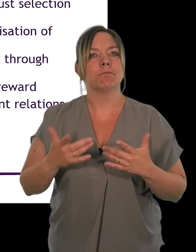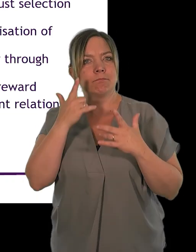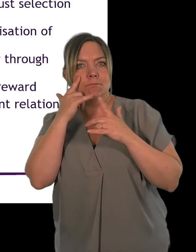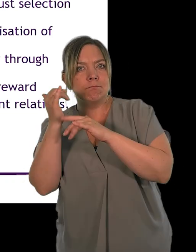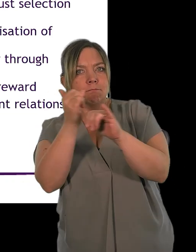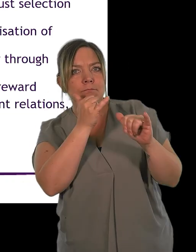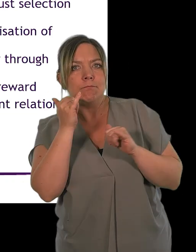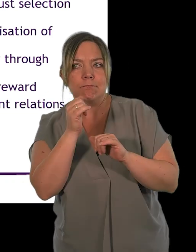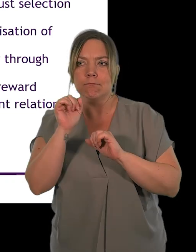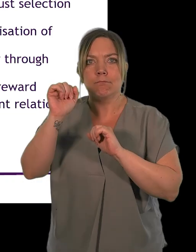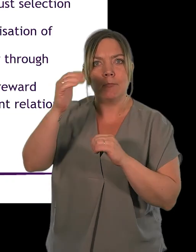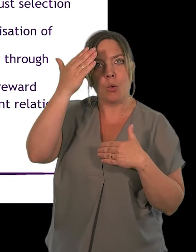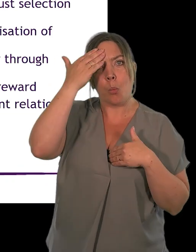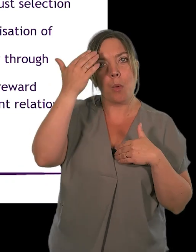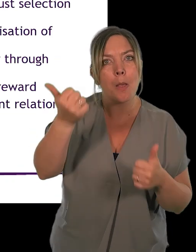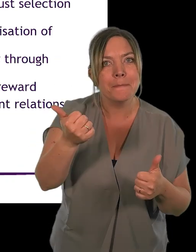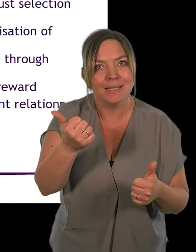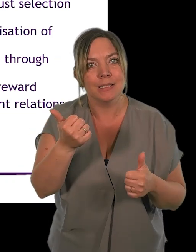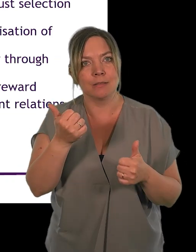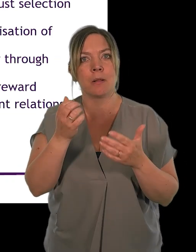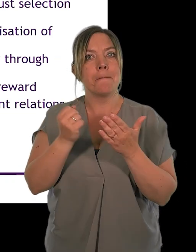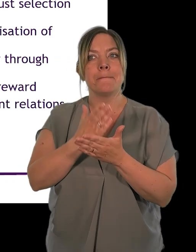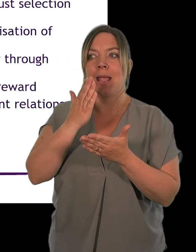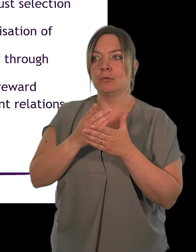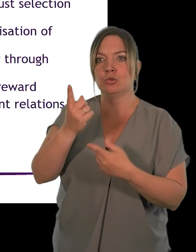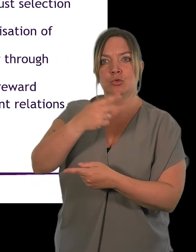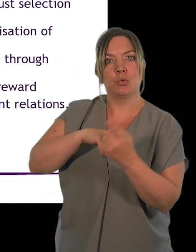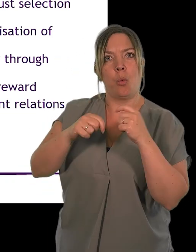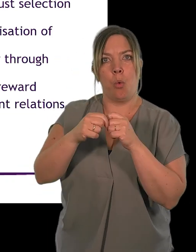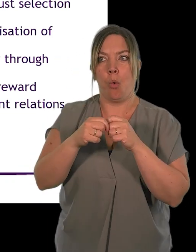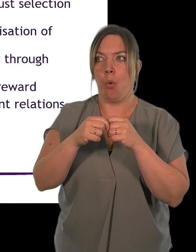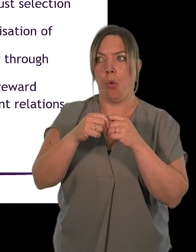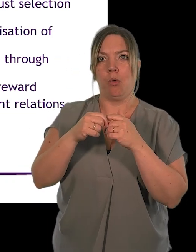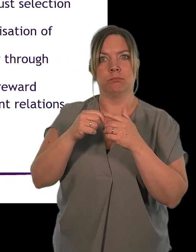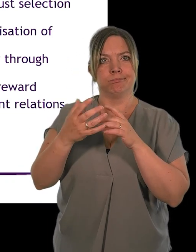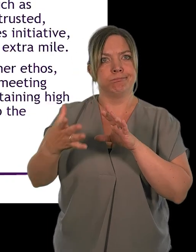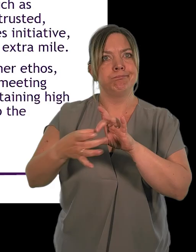well-being and maintaining high engagement.